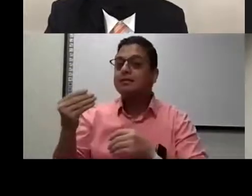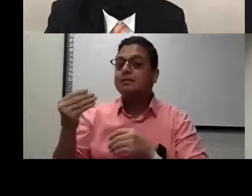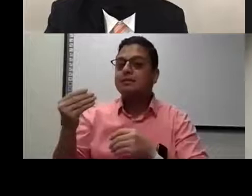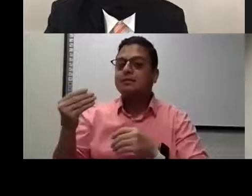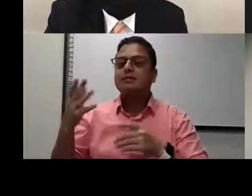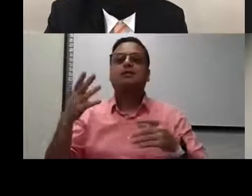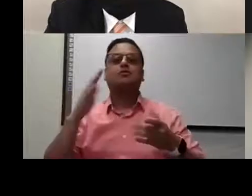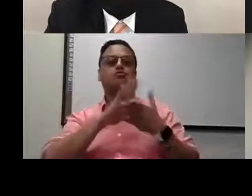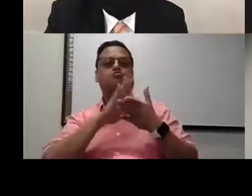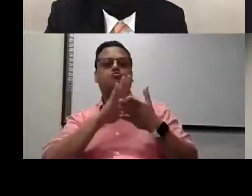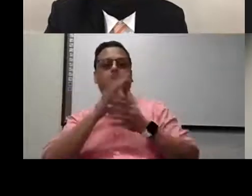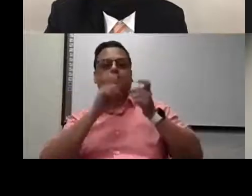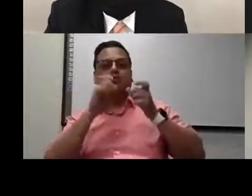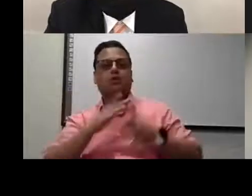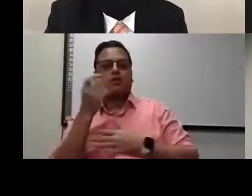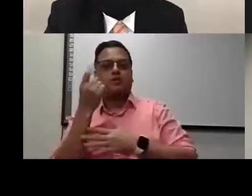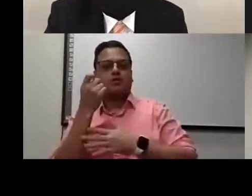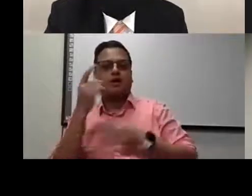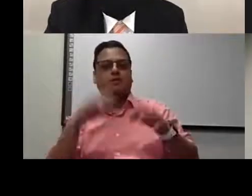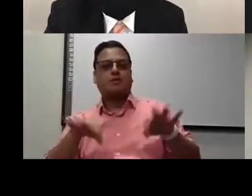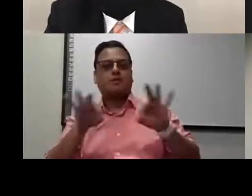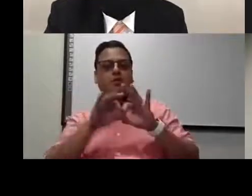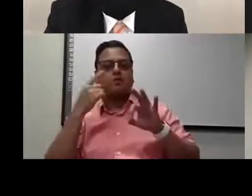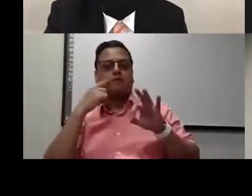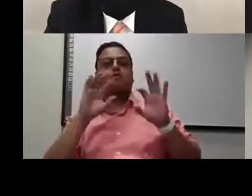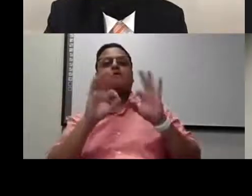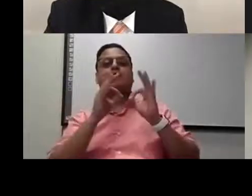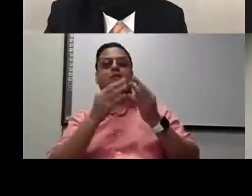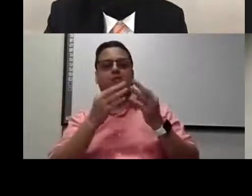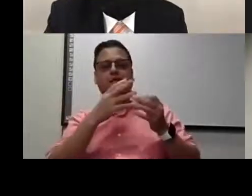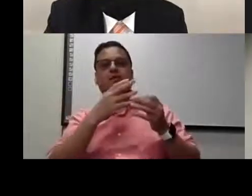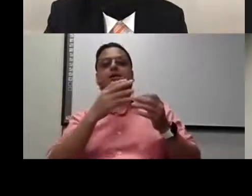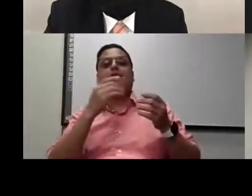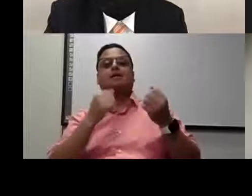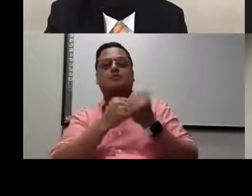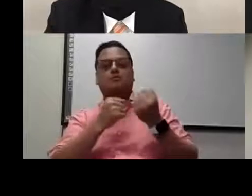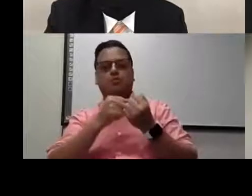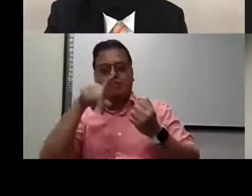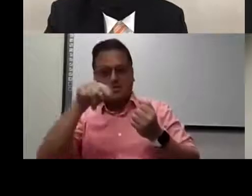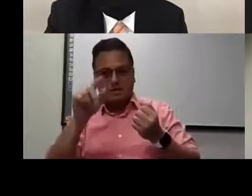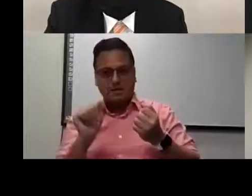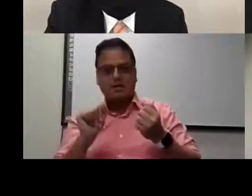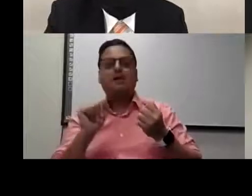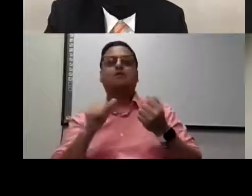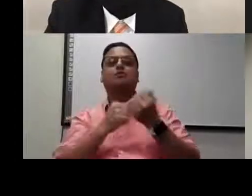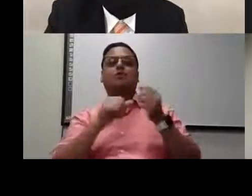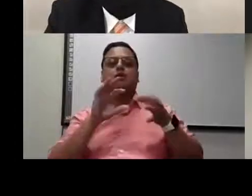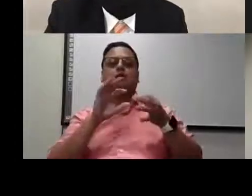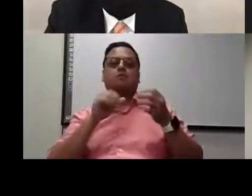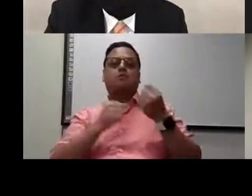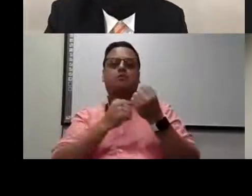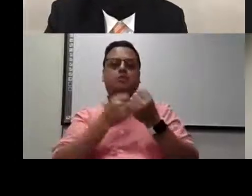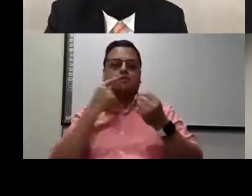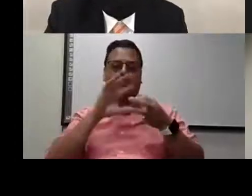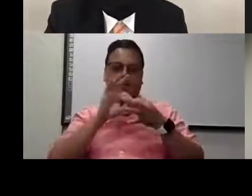whereas school administrators understand the importance of family engagement by partnering with PTA to provide opportunities to connect on campus through math and literacy